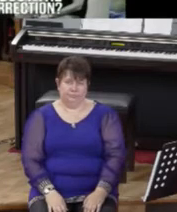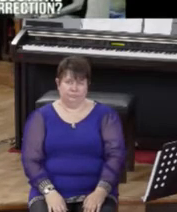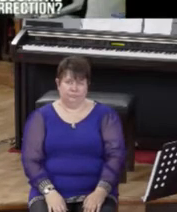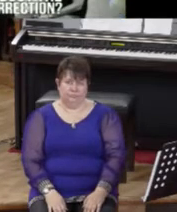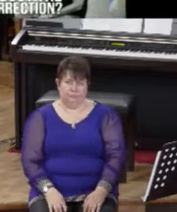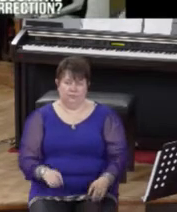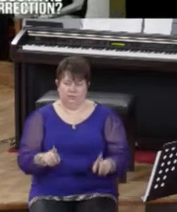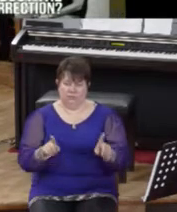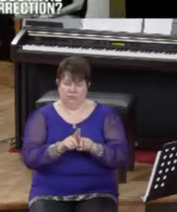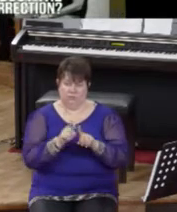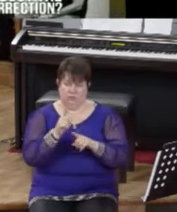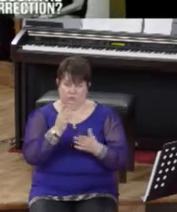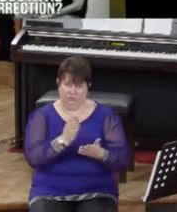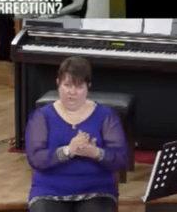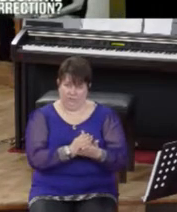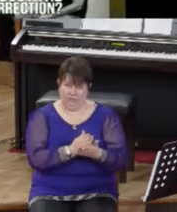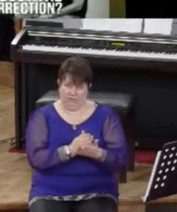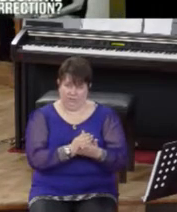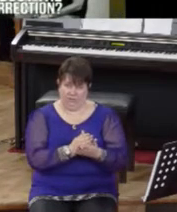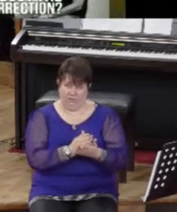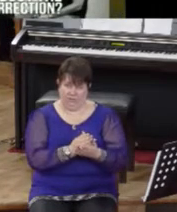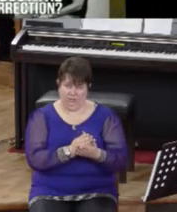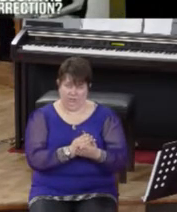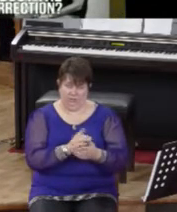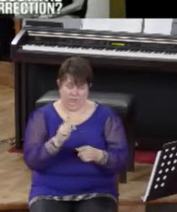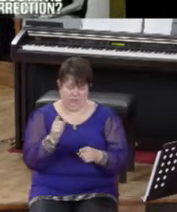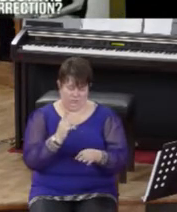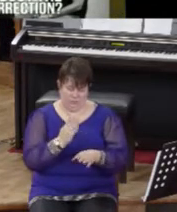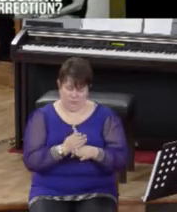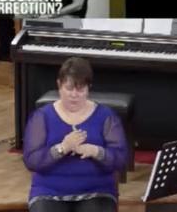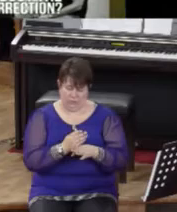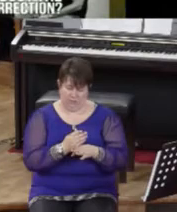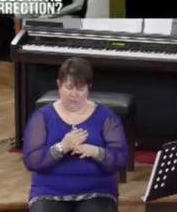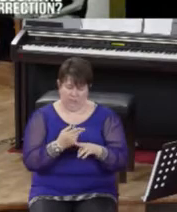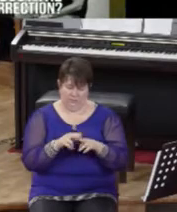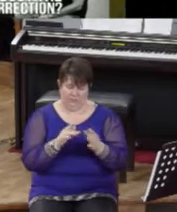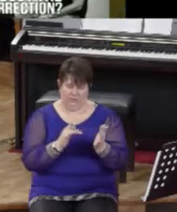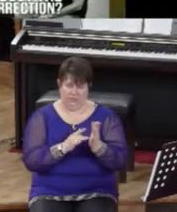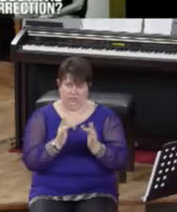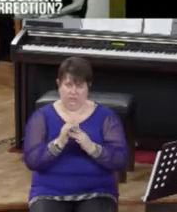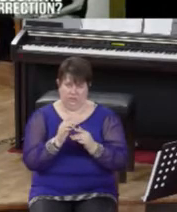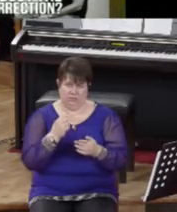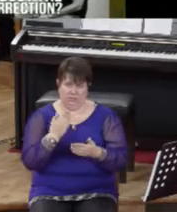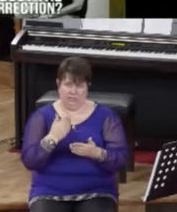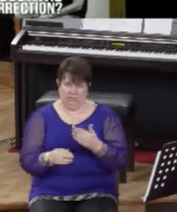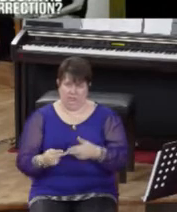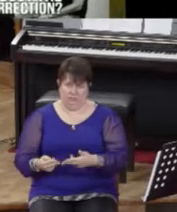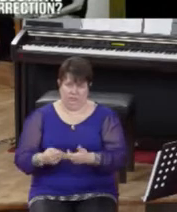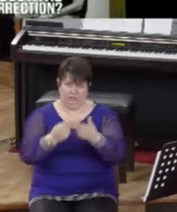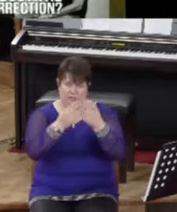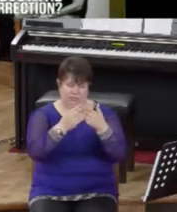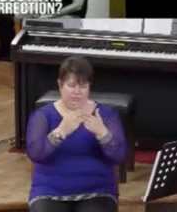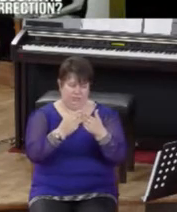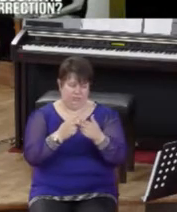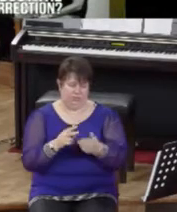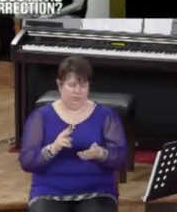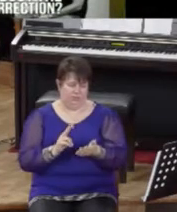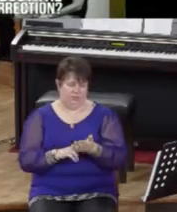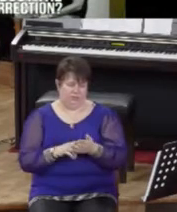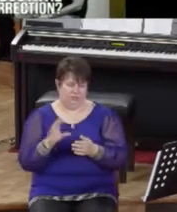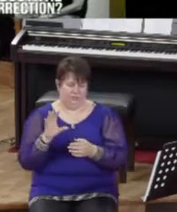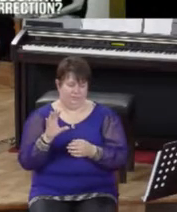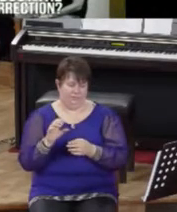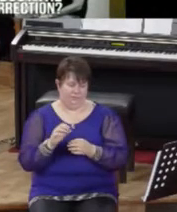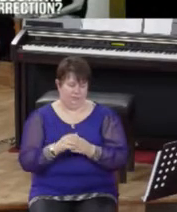But so is your faith. Useless. If Christ has not been raised from the dead. And then verse 15 says